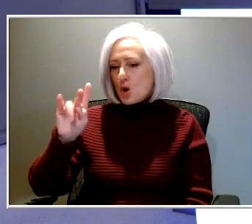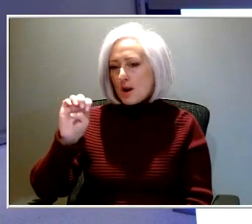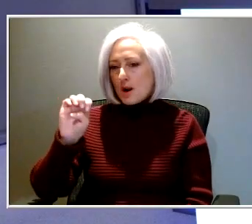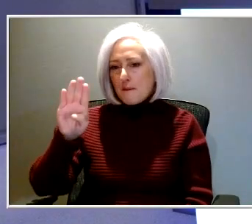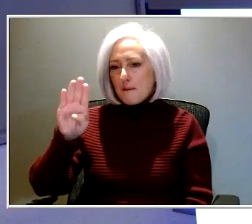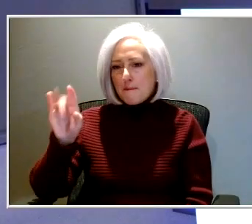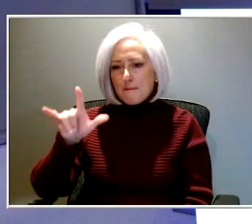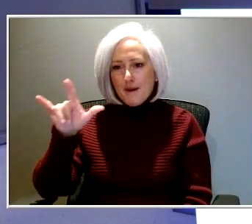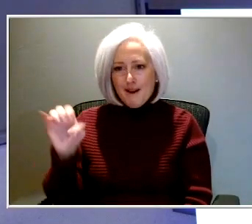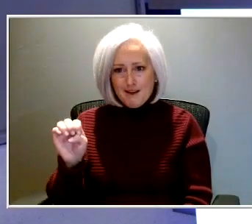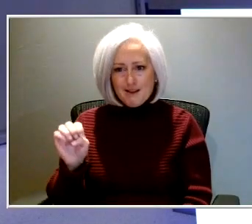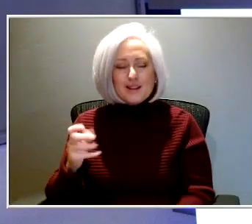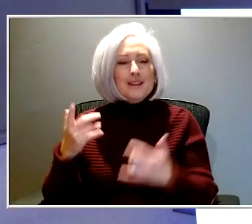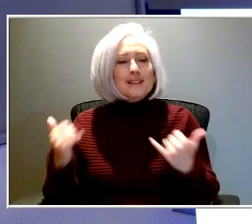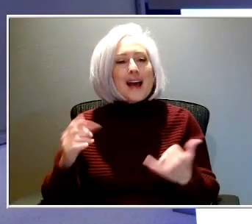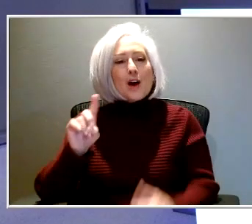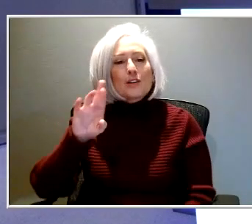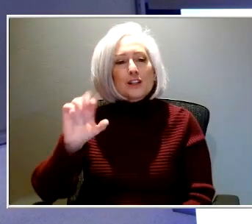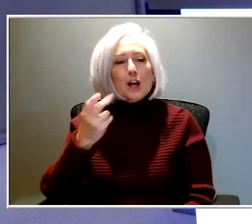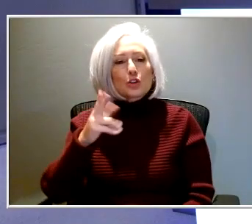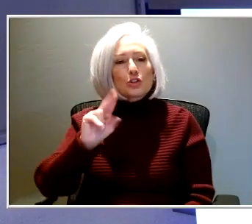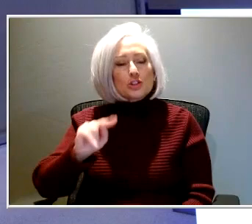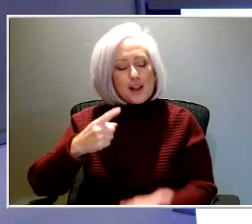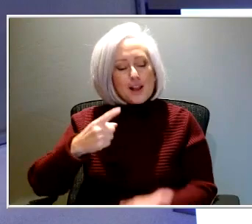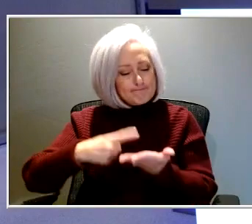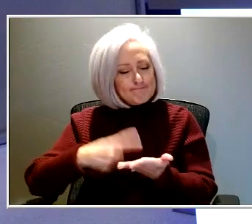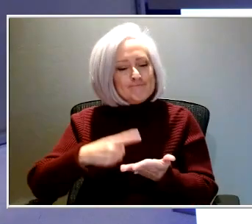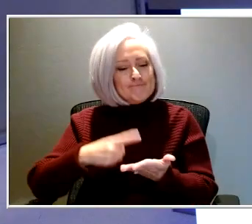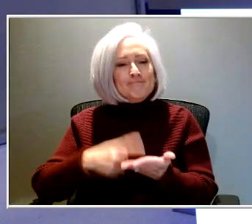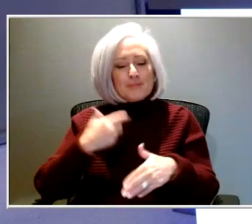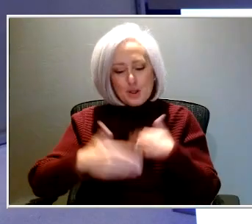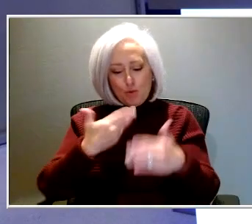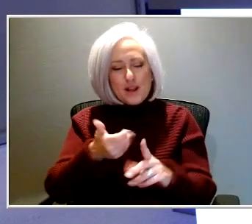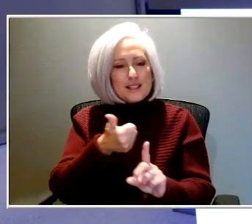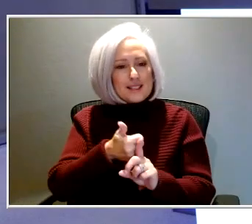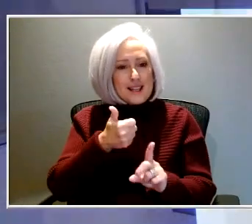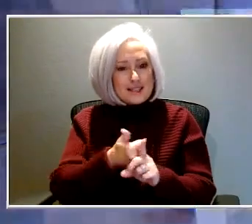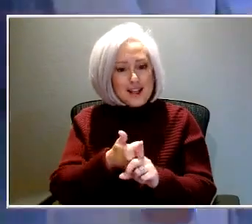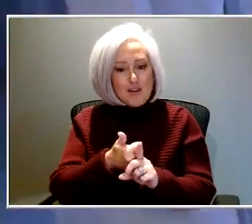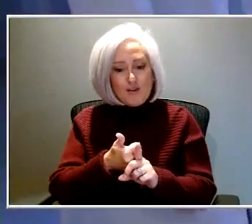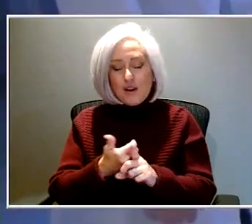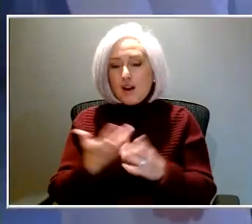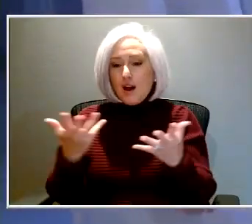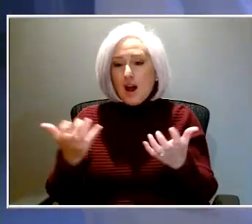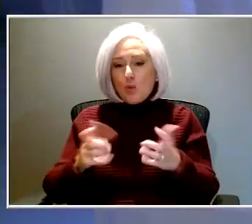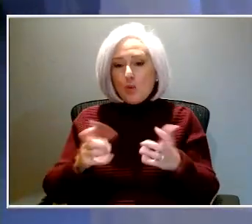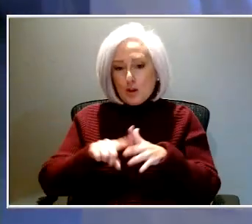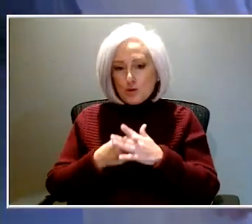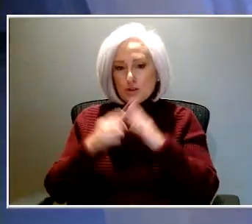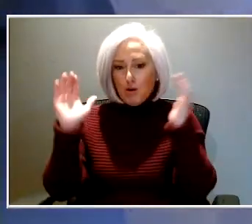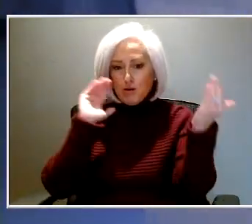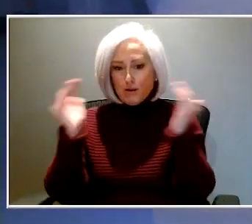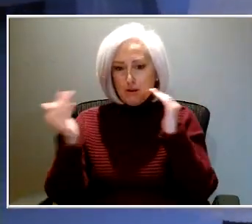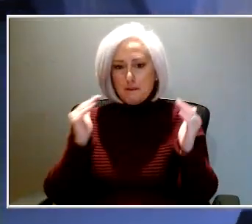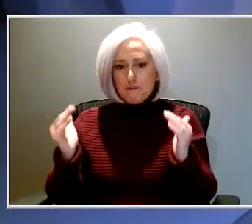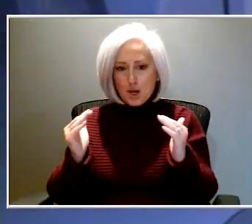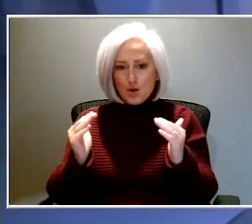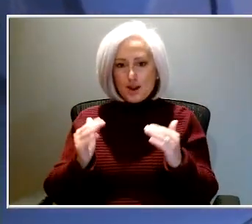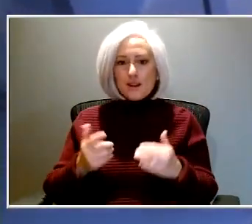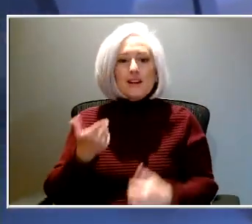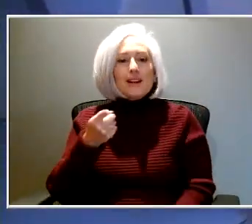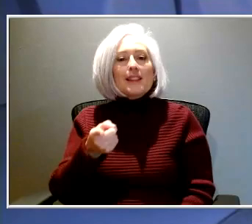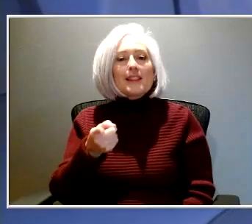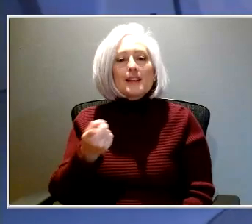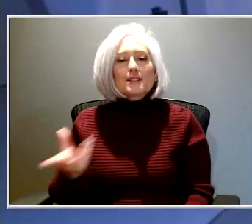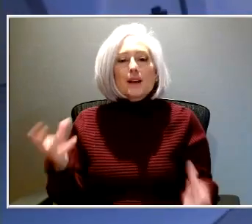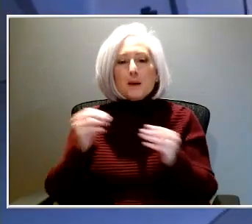the procedure itself. And we're going to start by comparing it. We want to show some video of a more common external